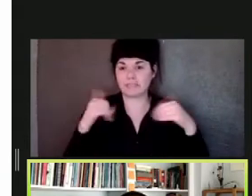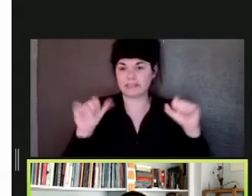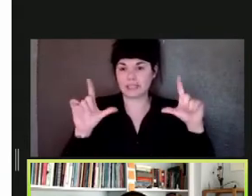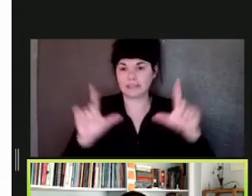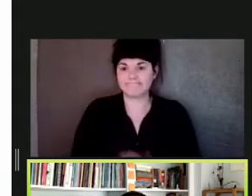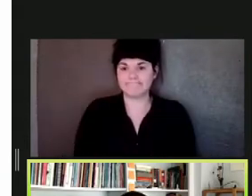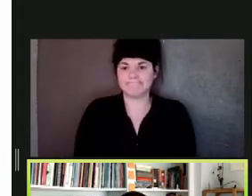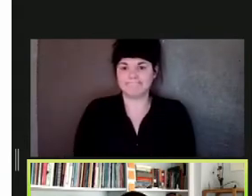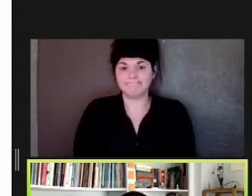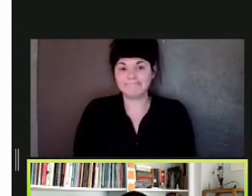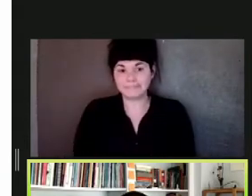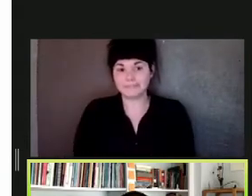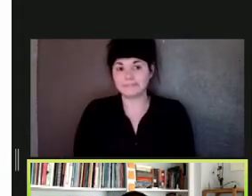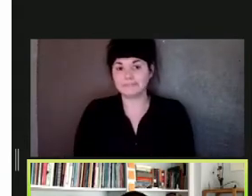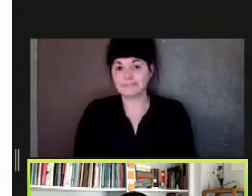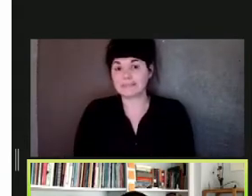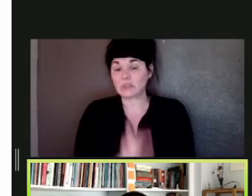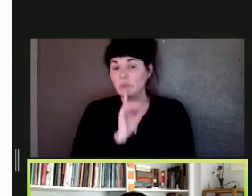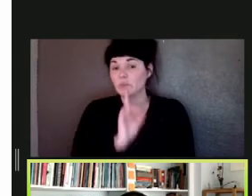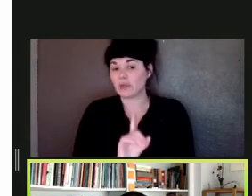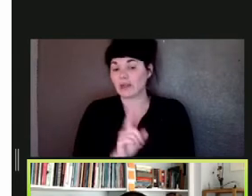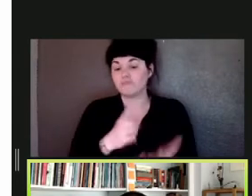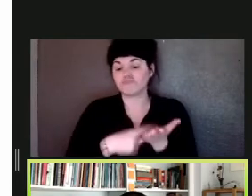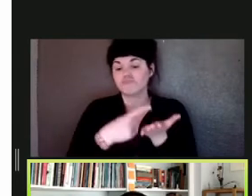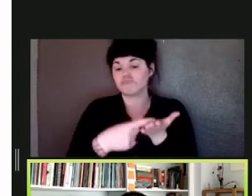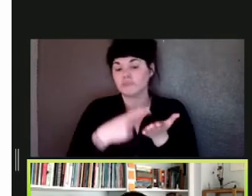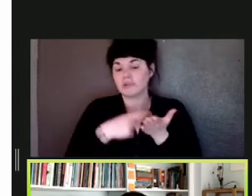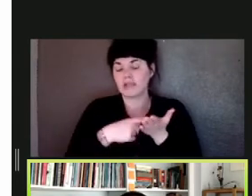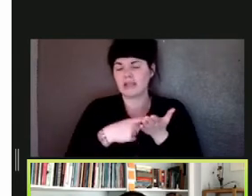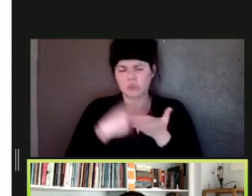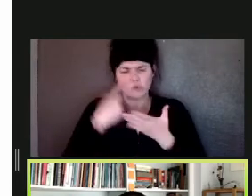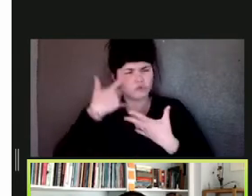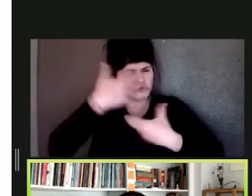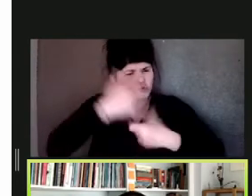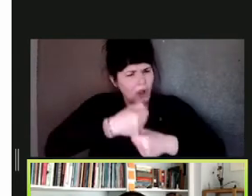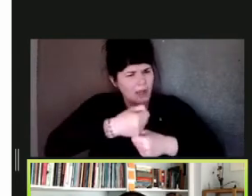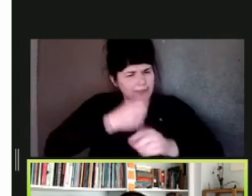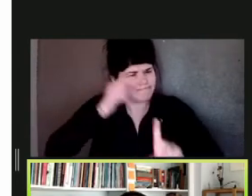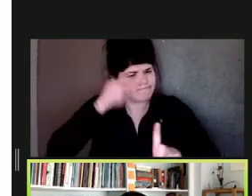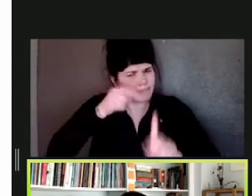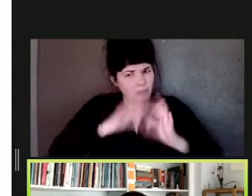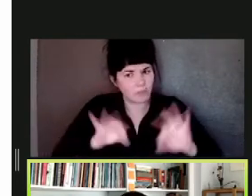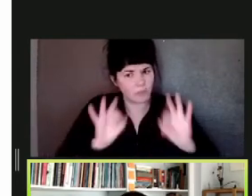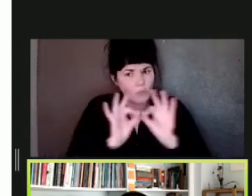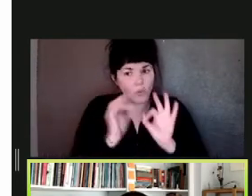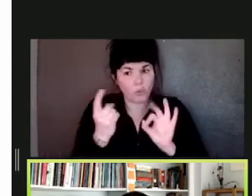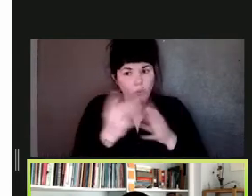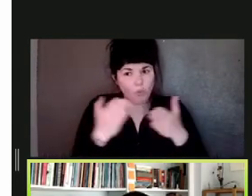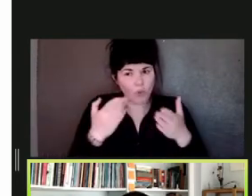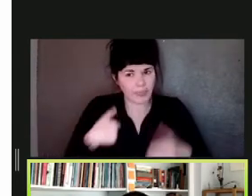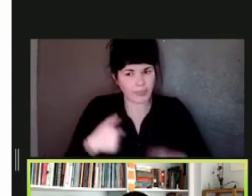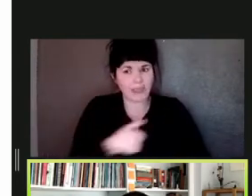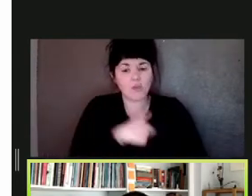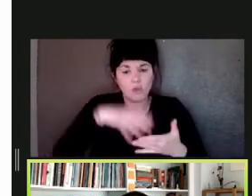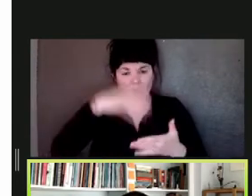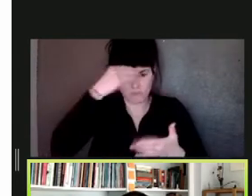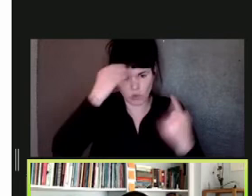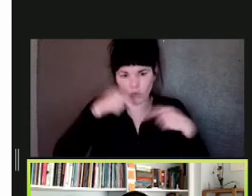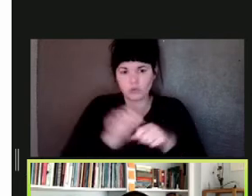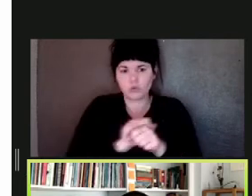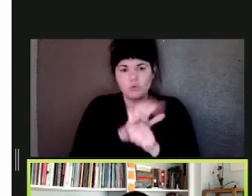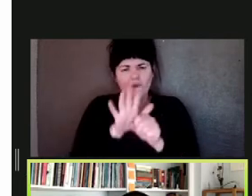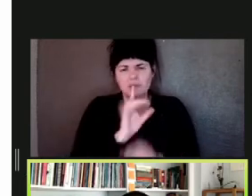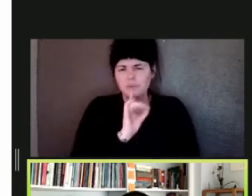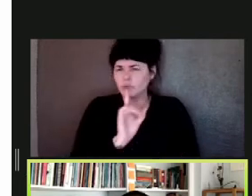And really, we talk about the importance of trust. That's one thing we've been learning throughout the pandemic, is how important it is to